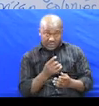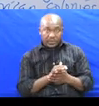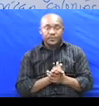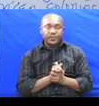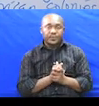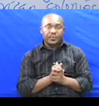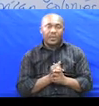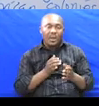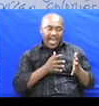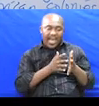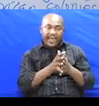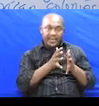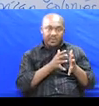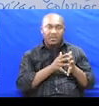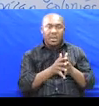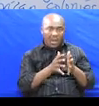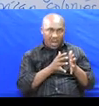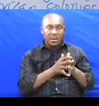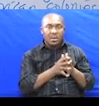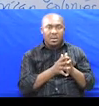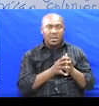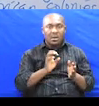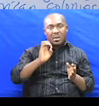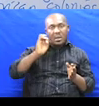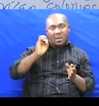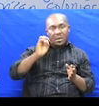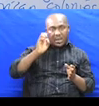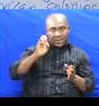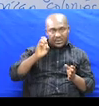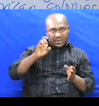It says, explain